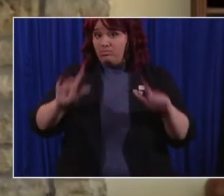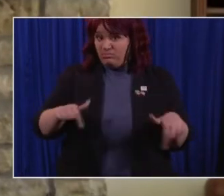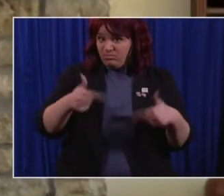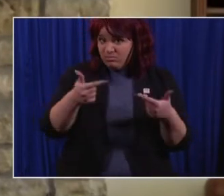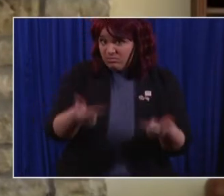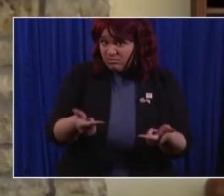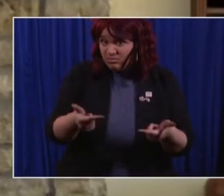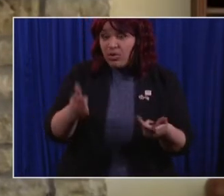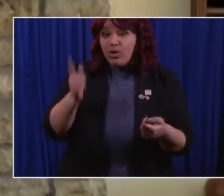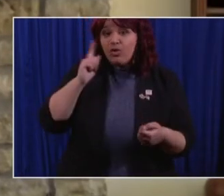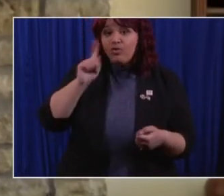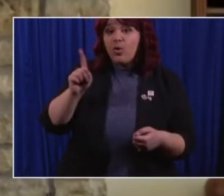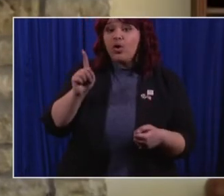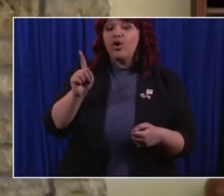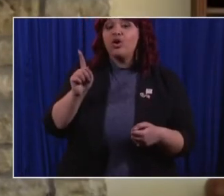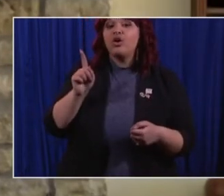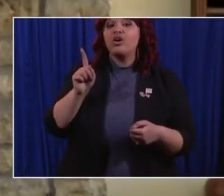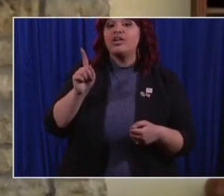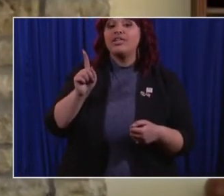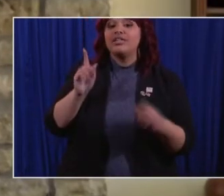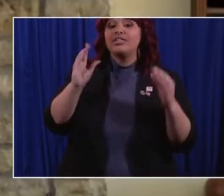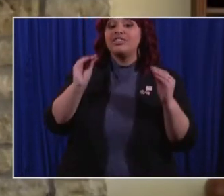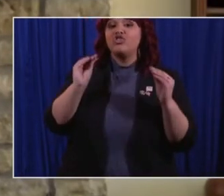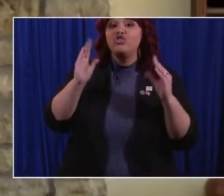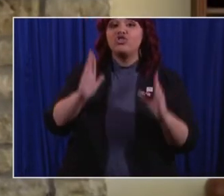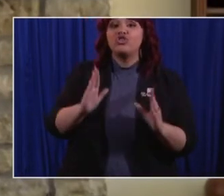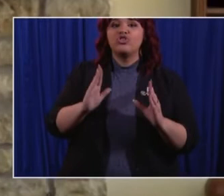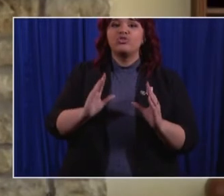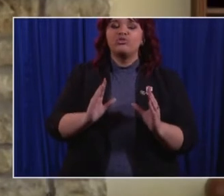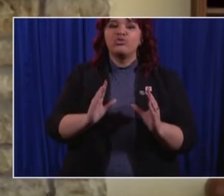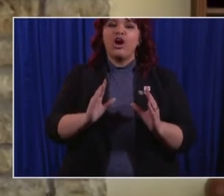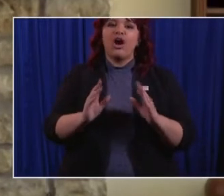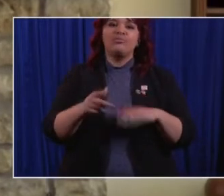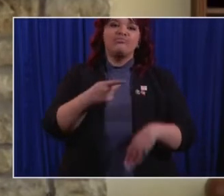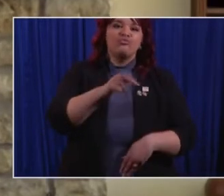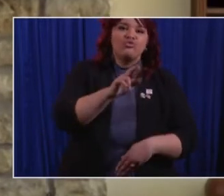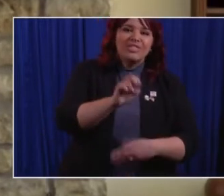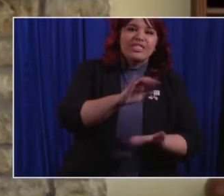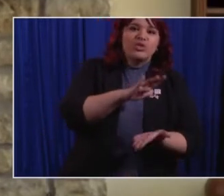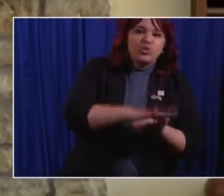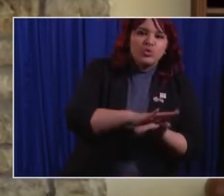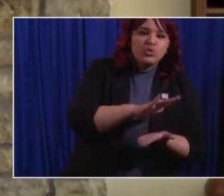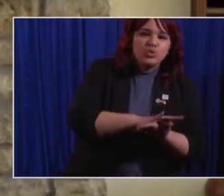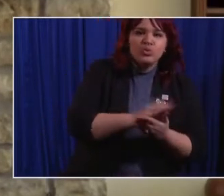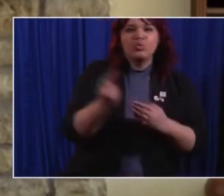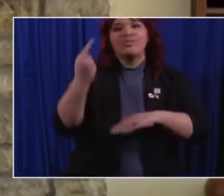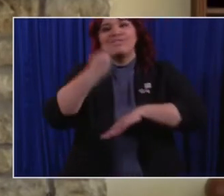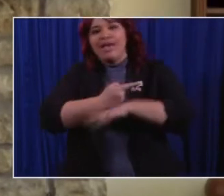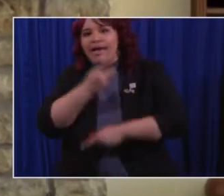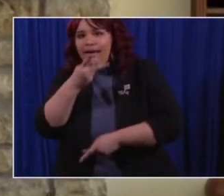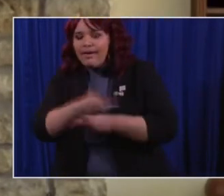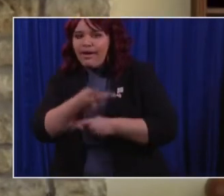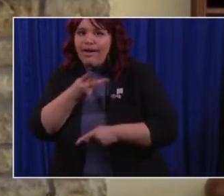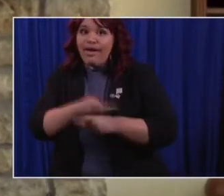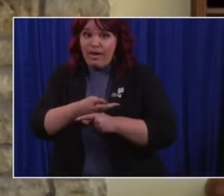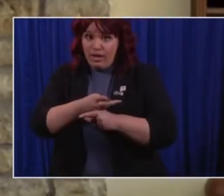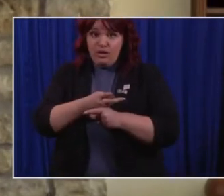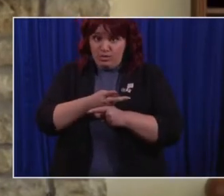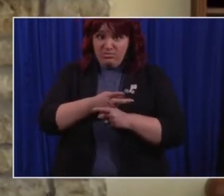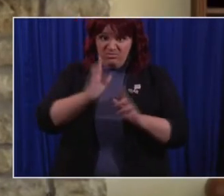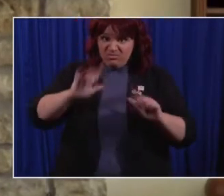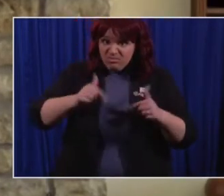for early childhood education teachers at this point, so we can get some more people who deal with